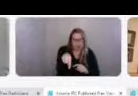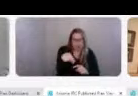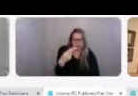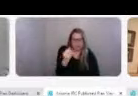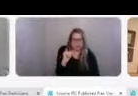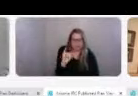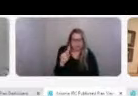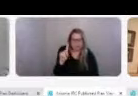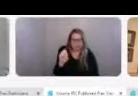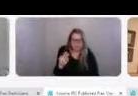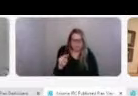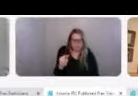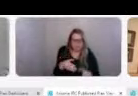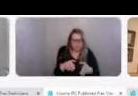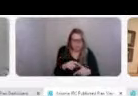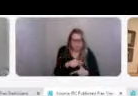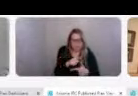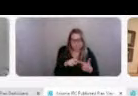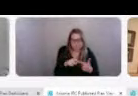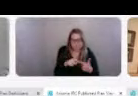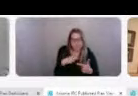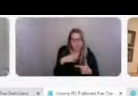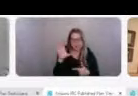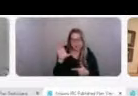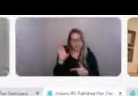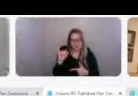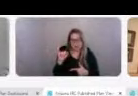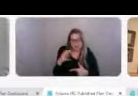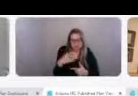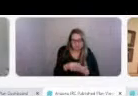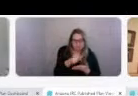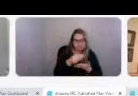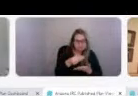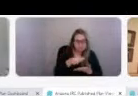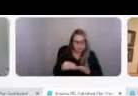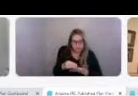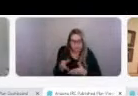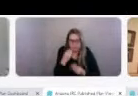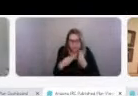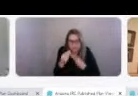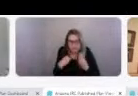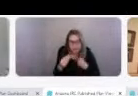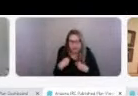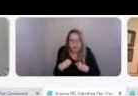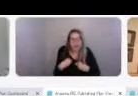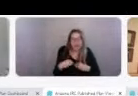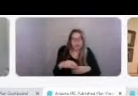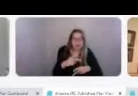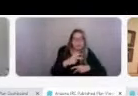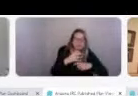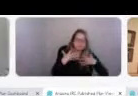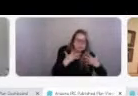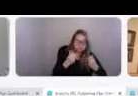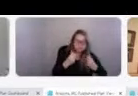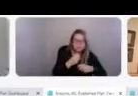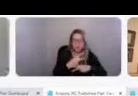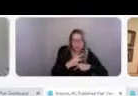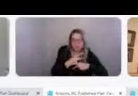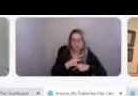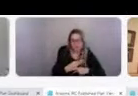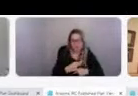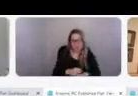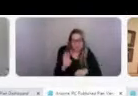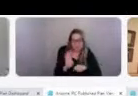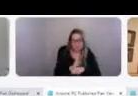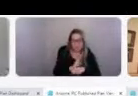point next my communities of interest for shopping dining healthcare uh the small businesses that are frequented by people